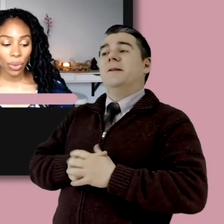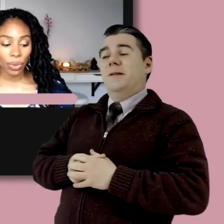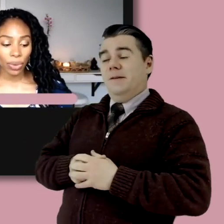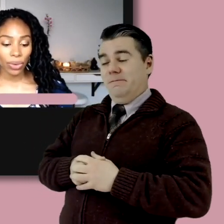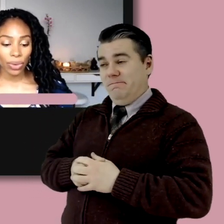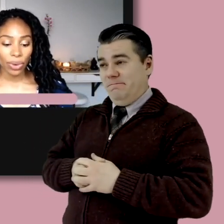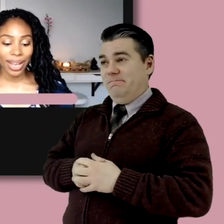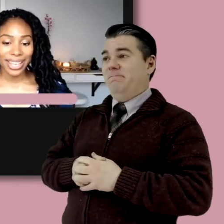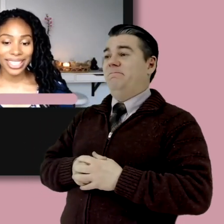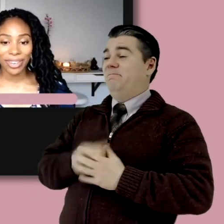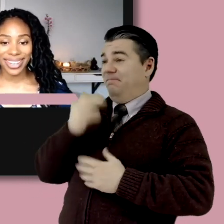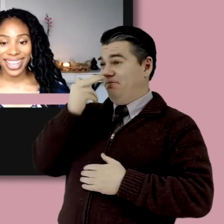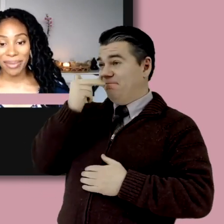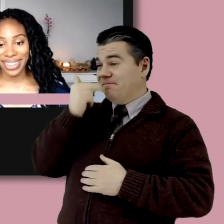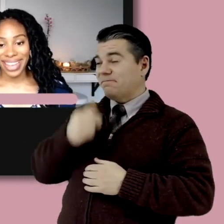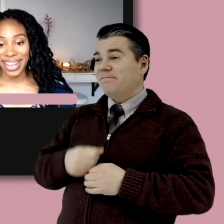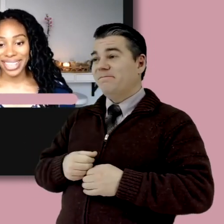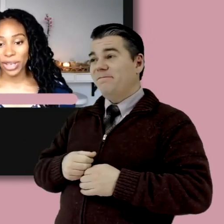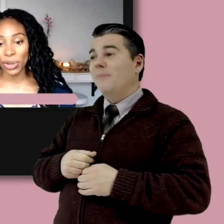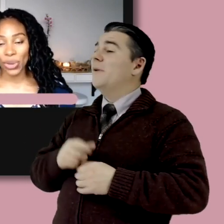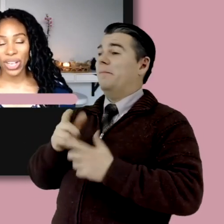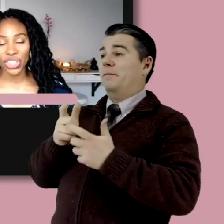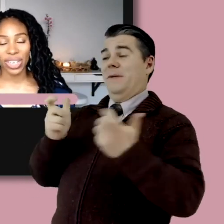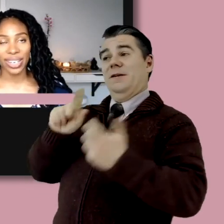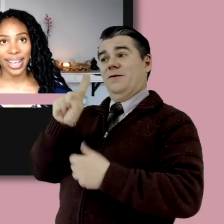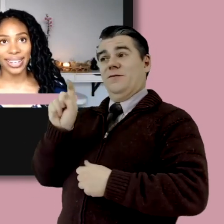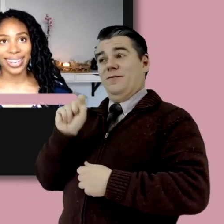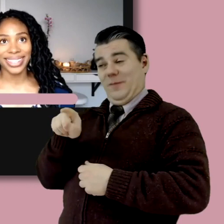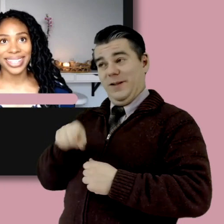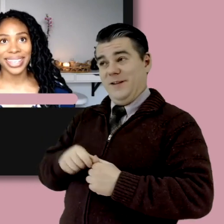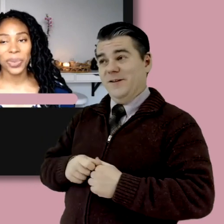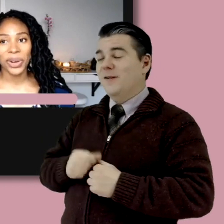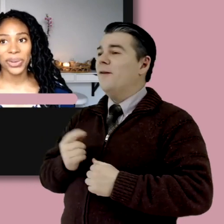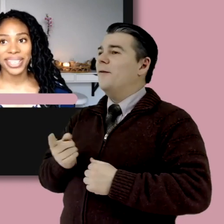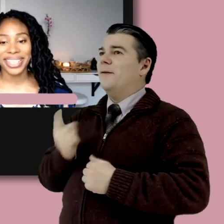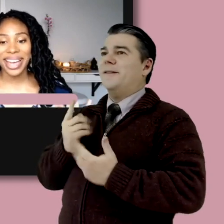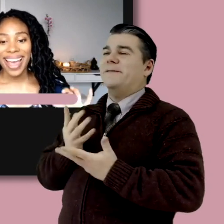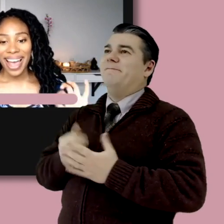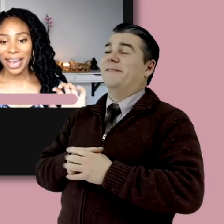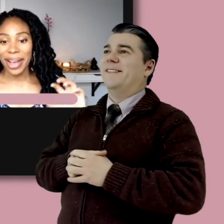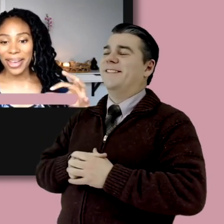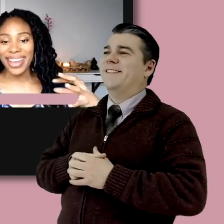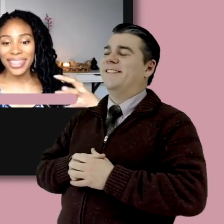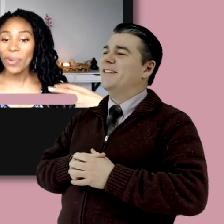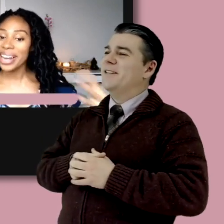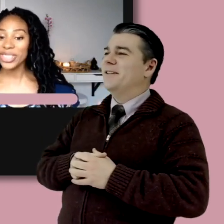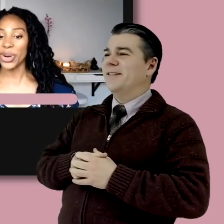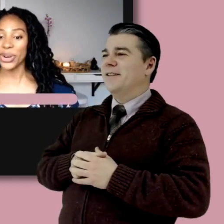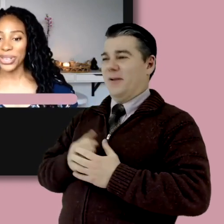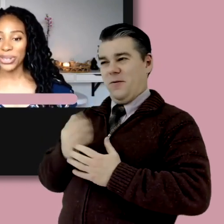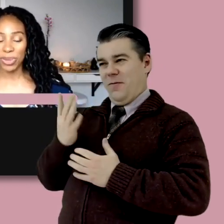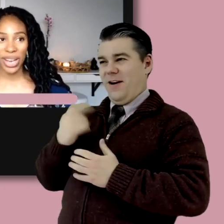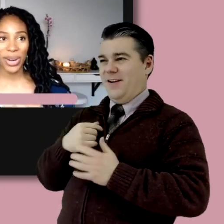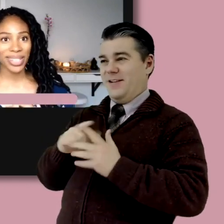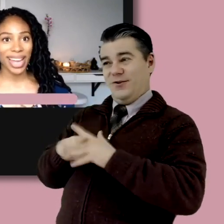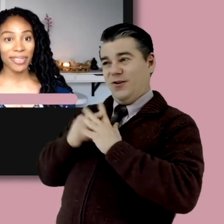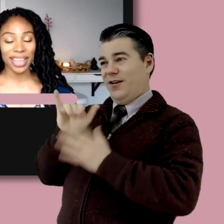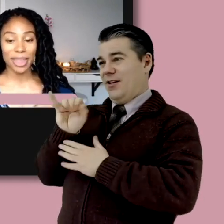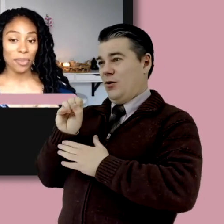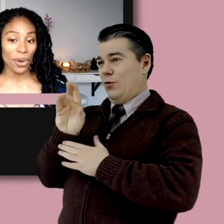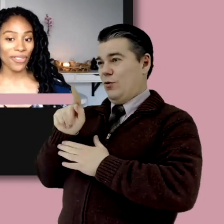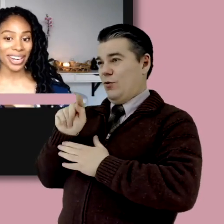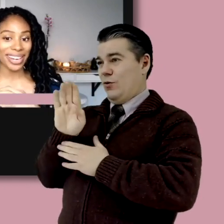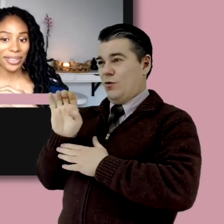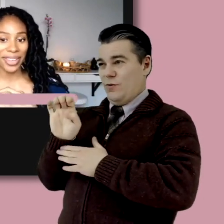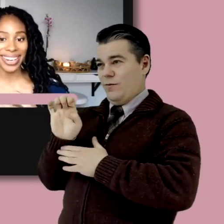know, so it's funny. I mean, yeah, it's a huge question. And it's one of those things like why I started the YouTube channel was kind of like